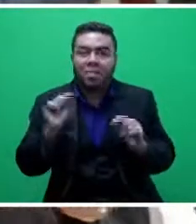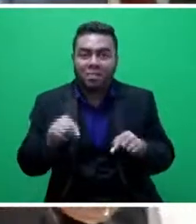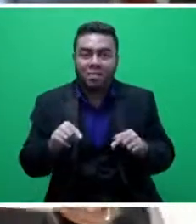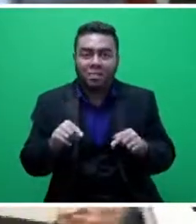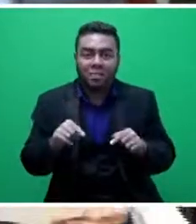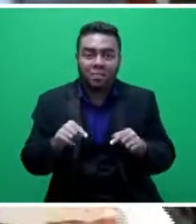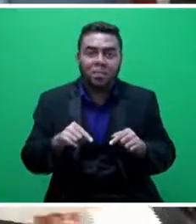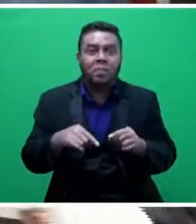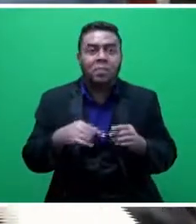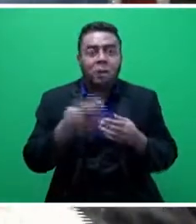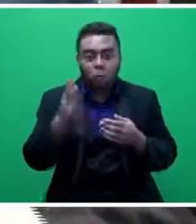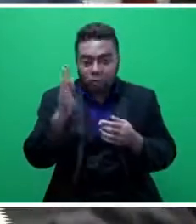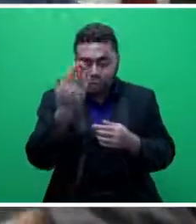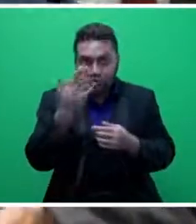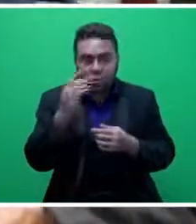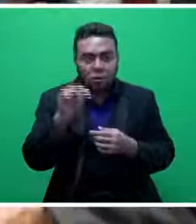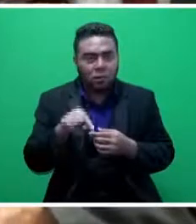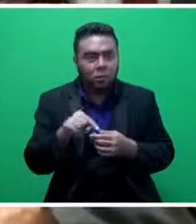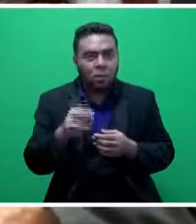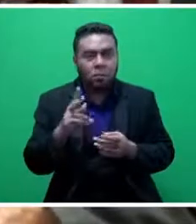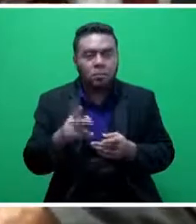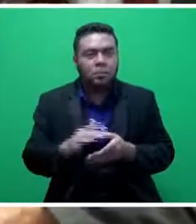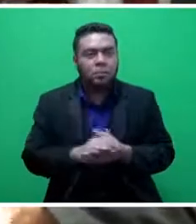obsolete as a result of the proposed amendment.